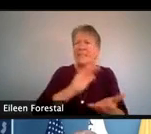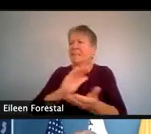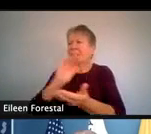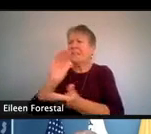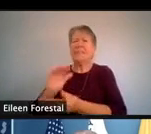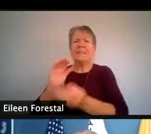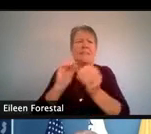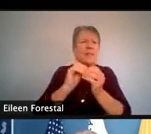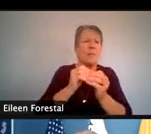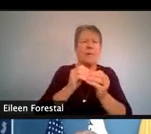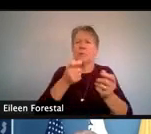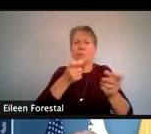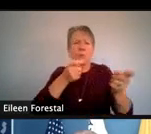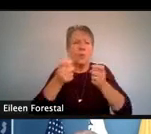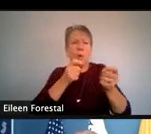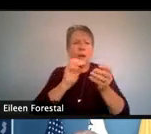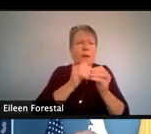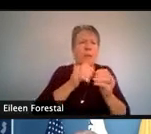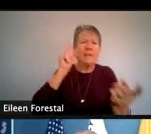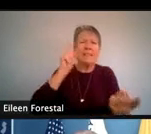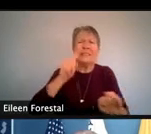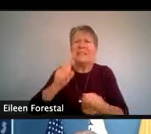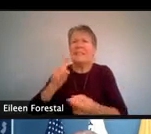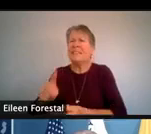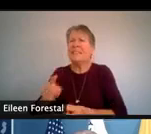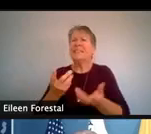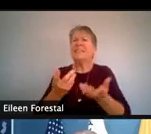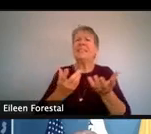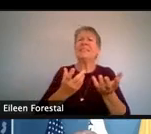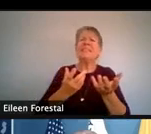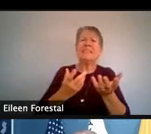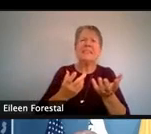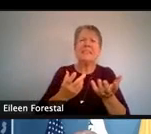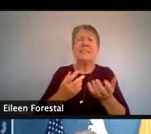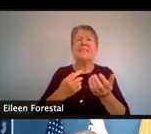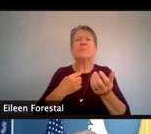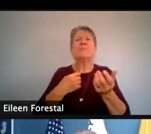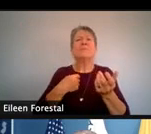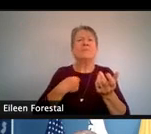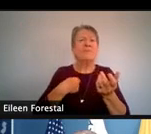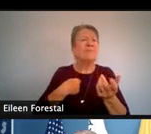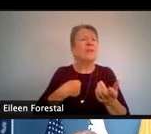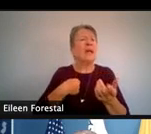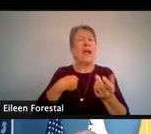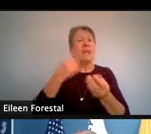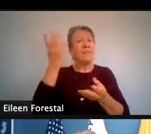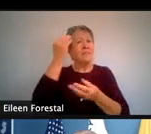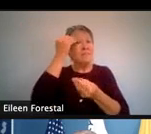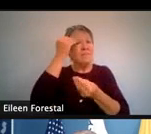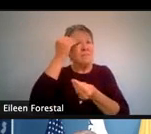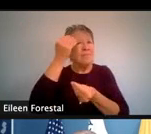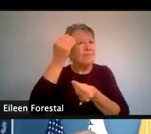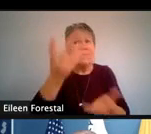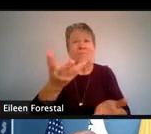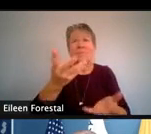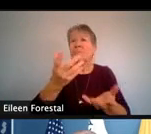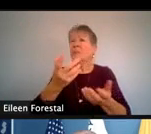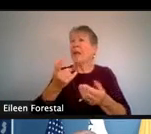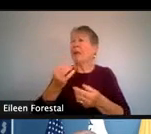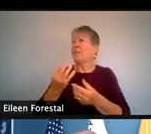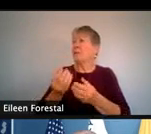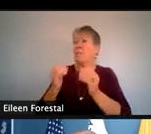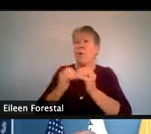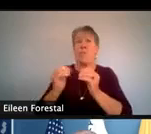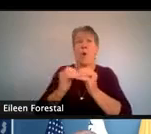change. But, clearly not just jumps in numbers, but meaningful jumps in positivities